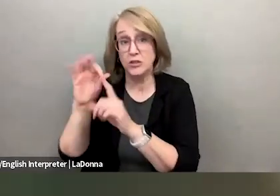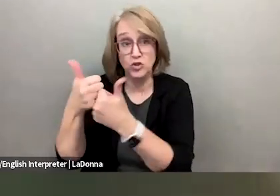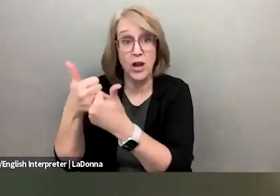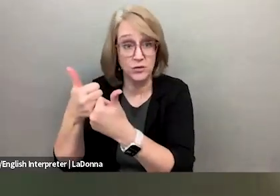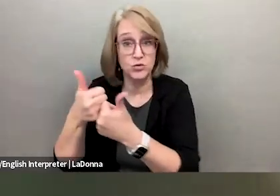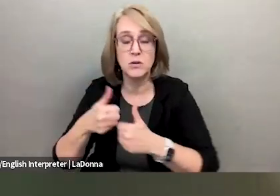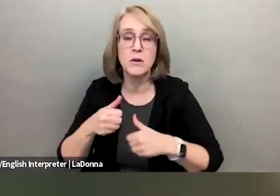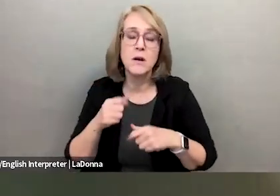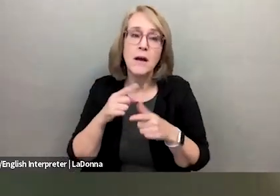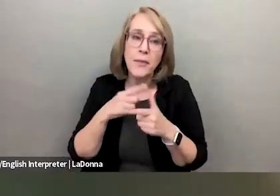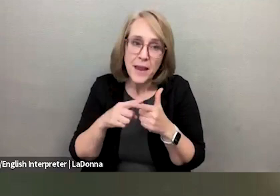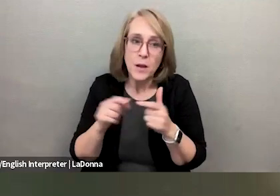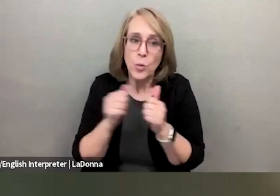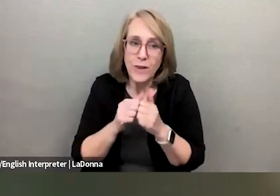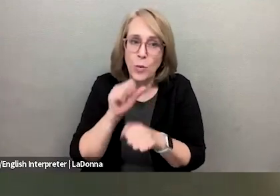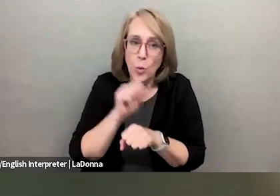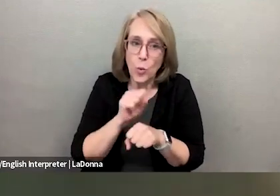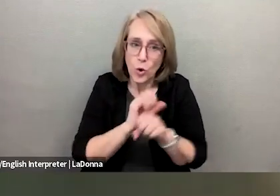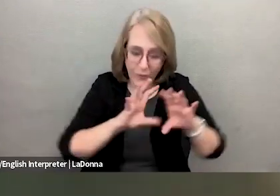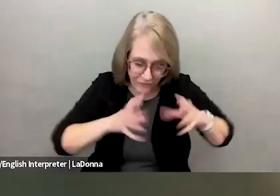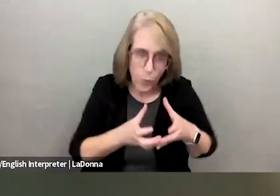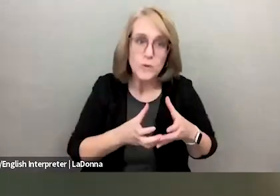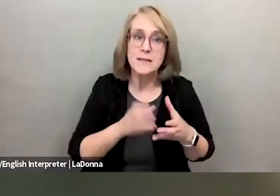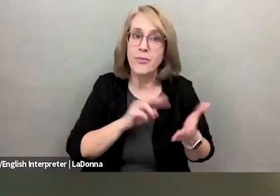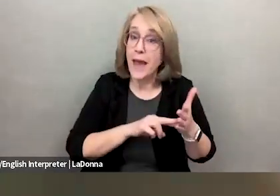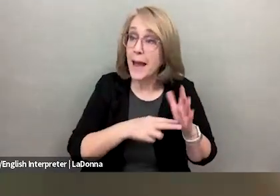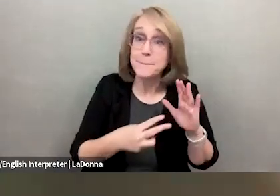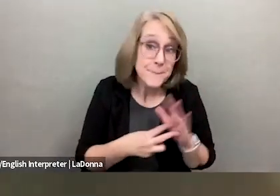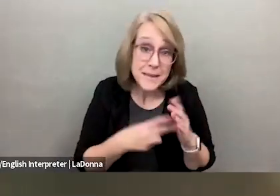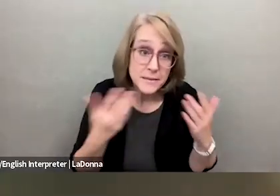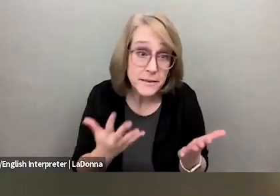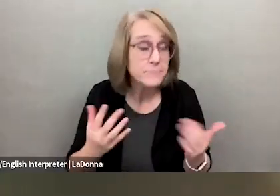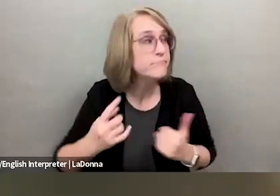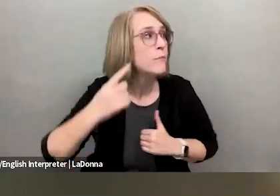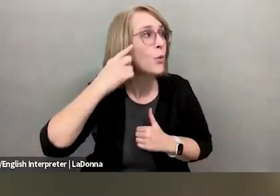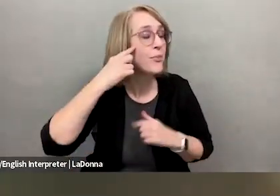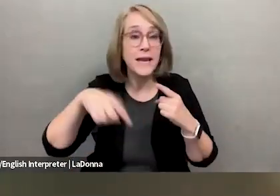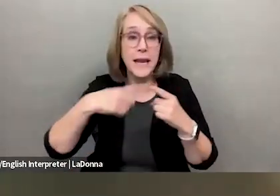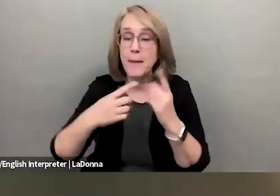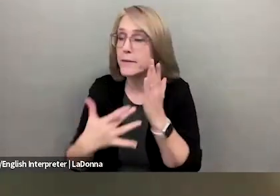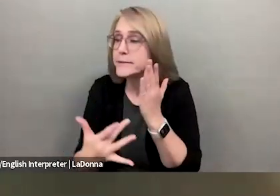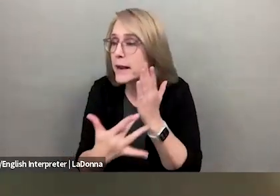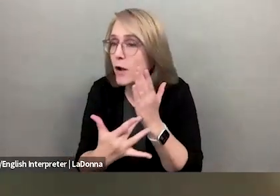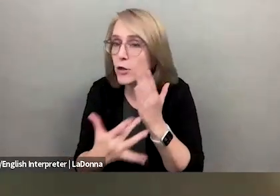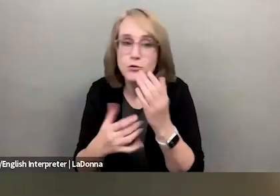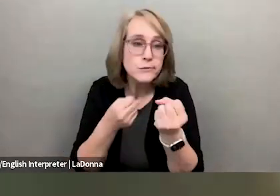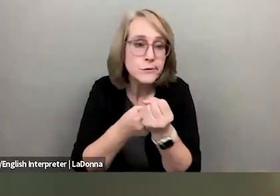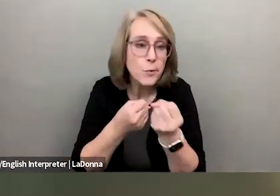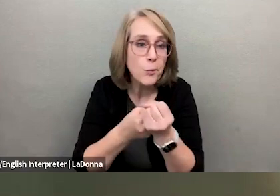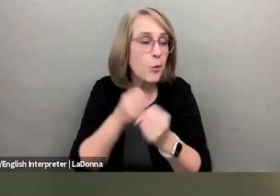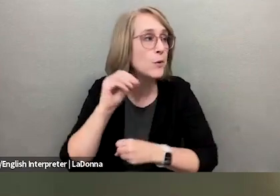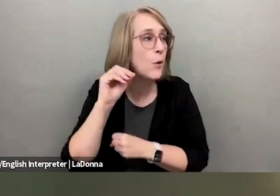context of workforce, what that could mean is that to the extent that we think about technological supports